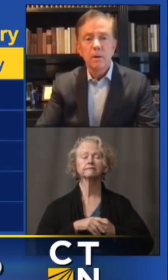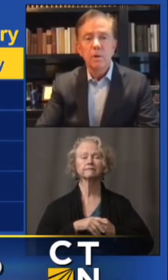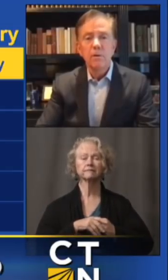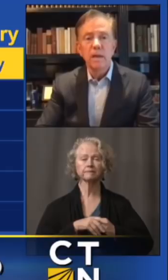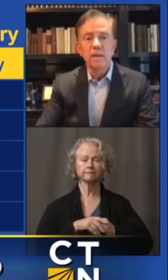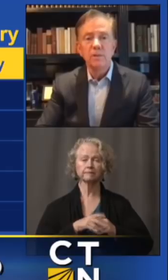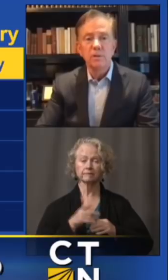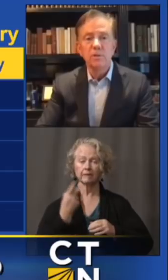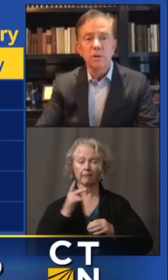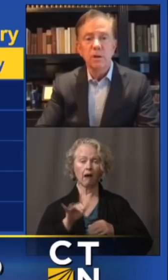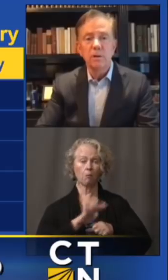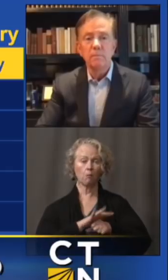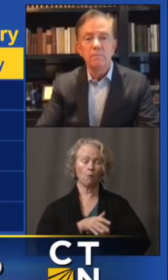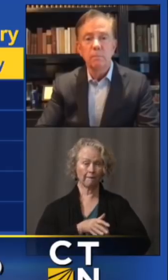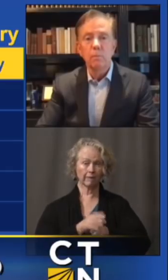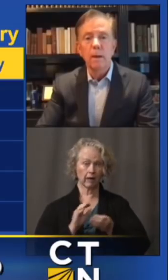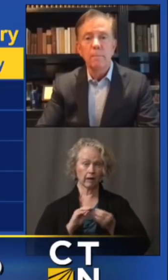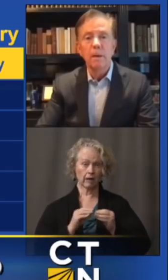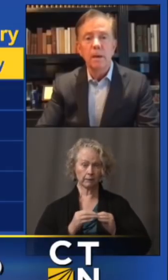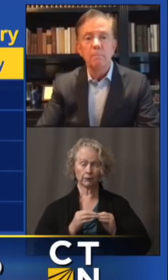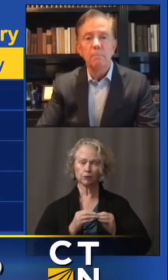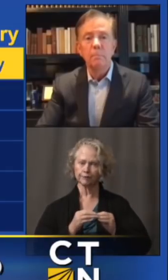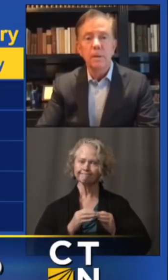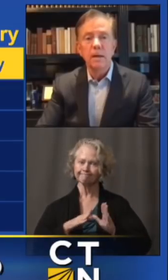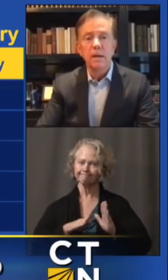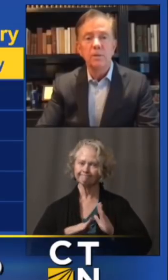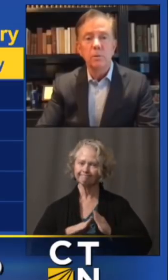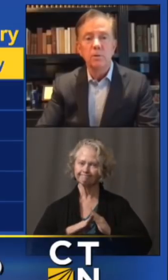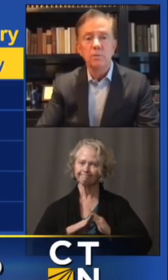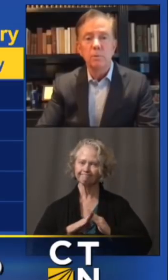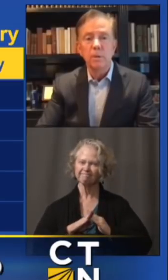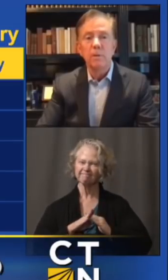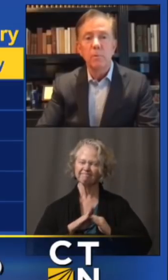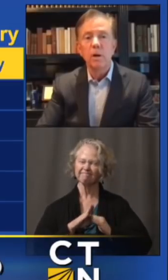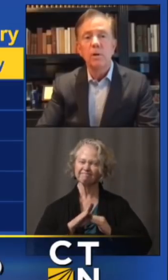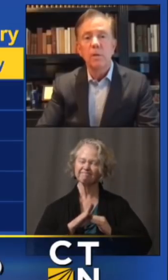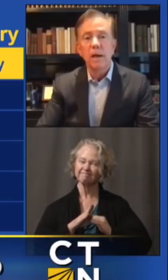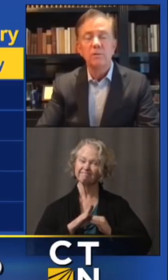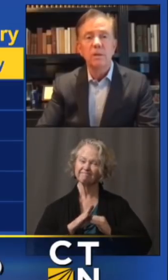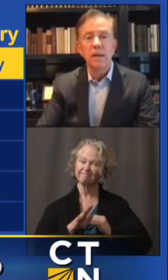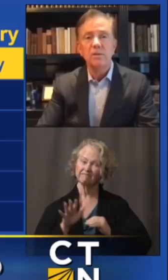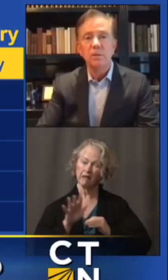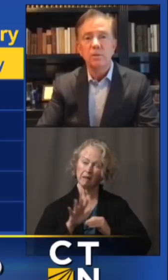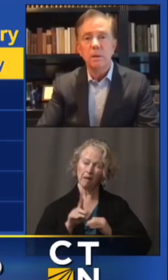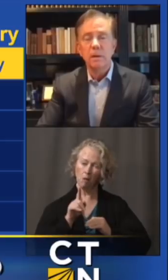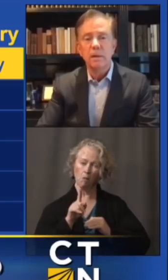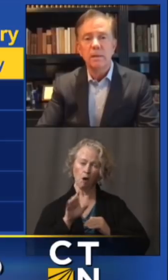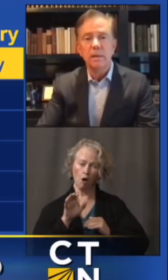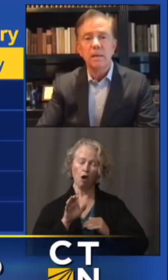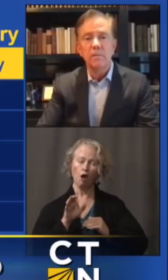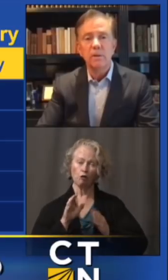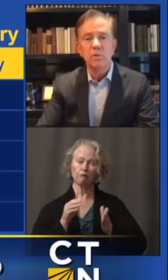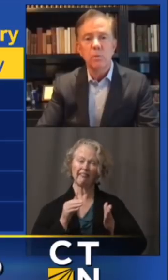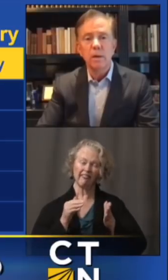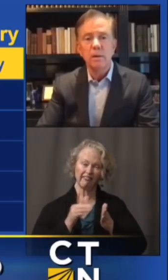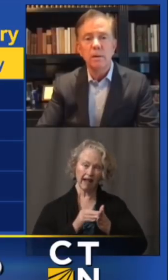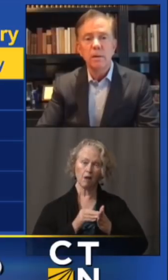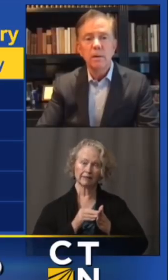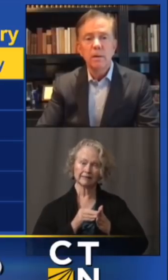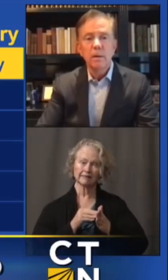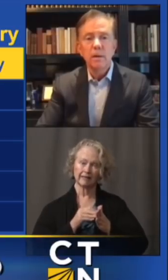our COVID cases are ramping up, headed towards probably 100,000 cases by the end of this